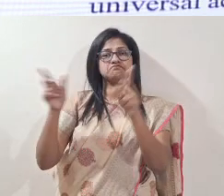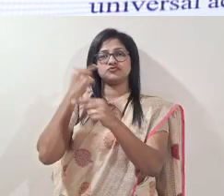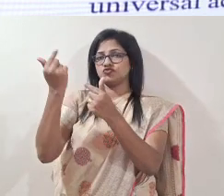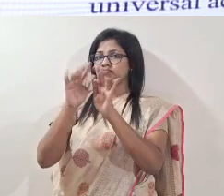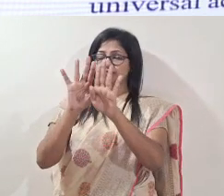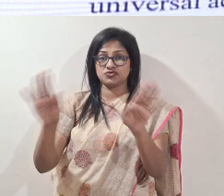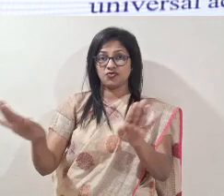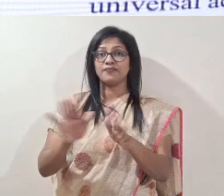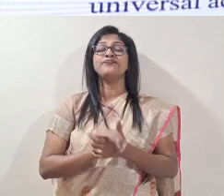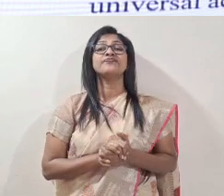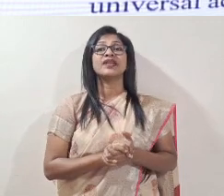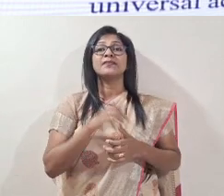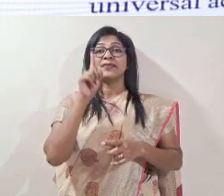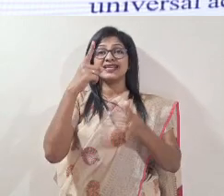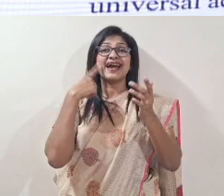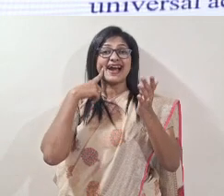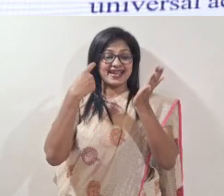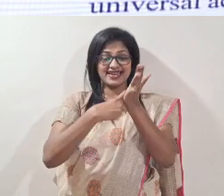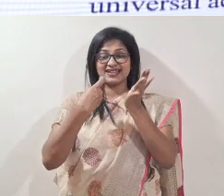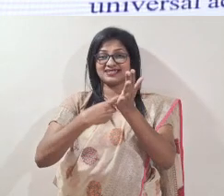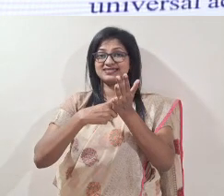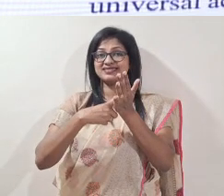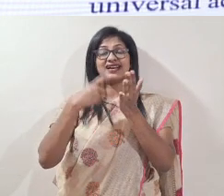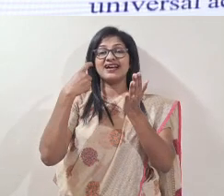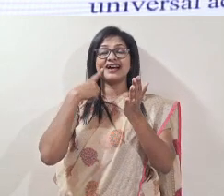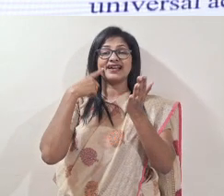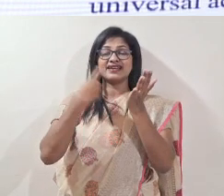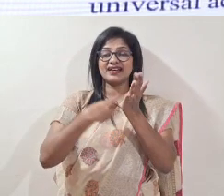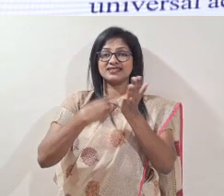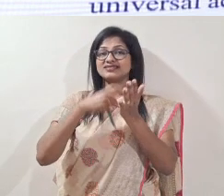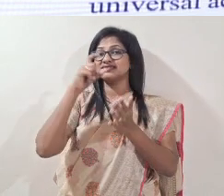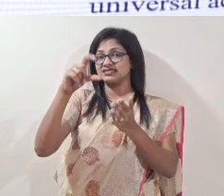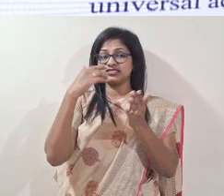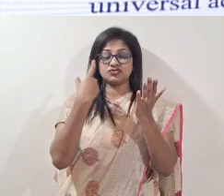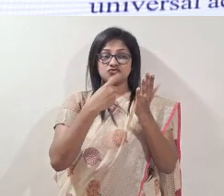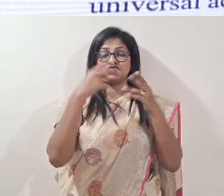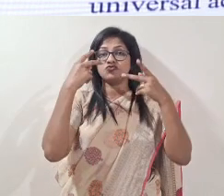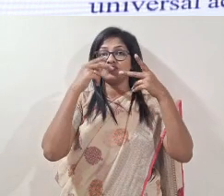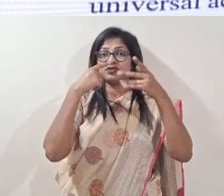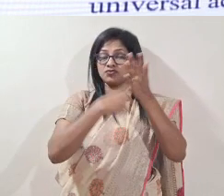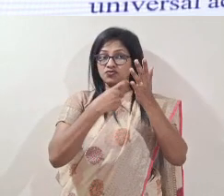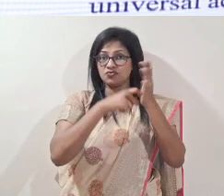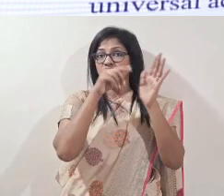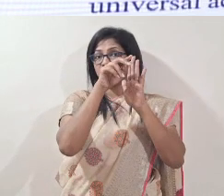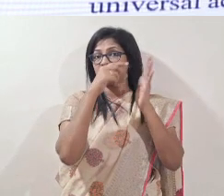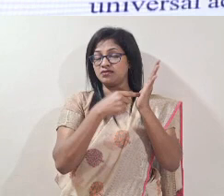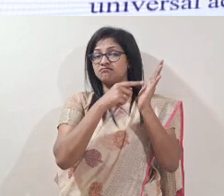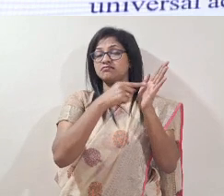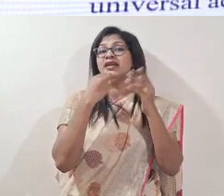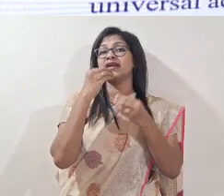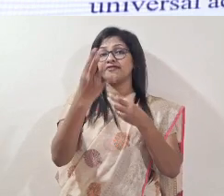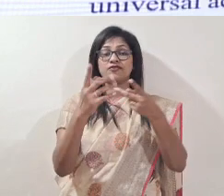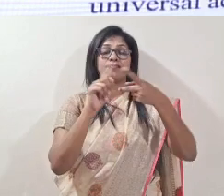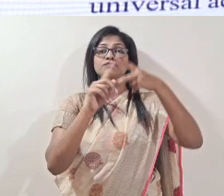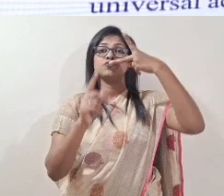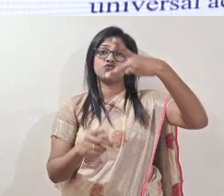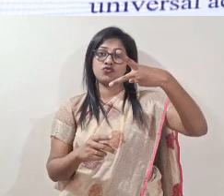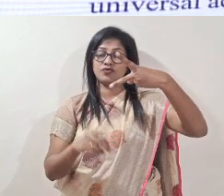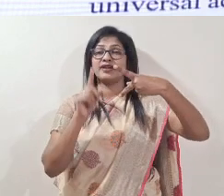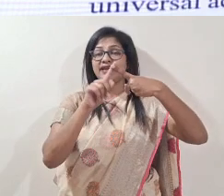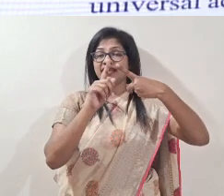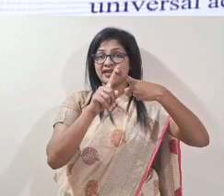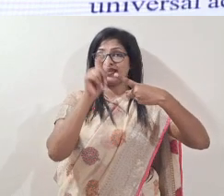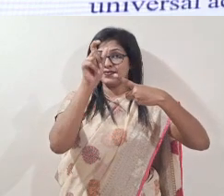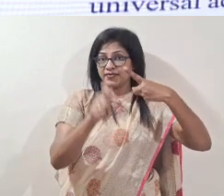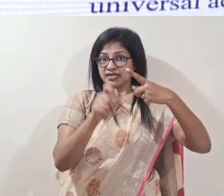But from the IRC codes, we get two distinct definitions for a pedestrian. One is which